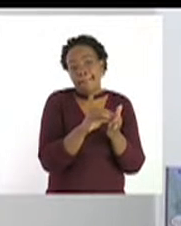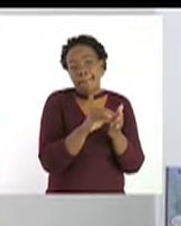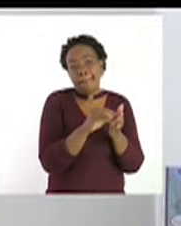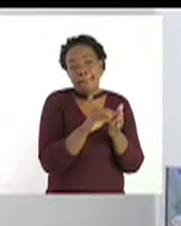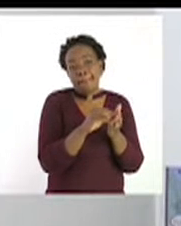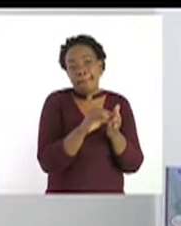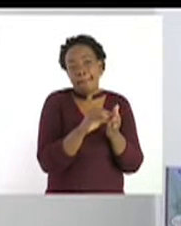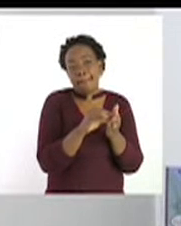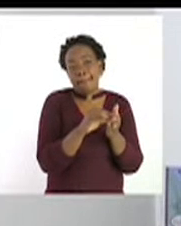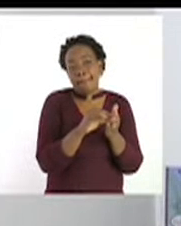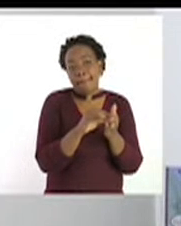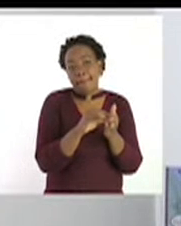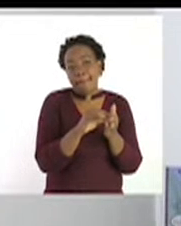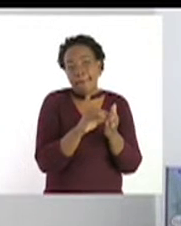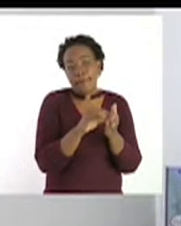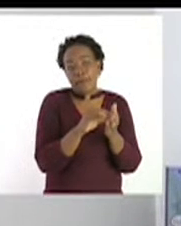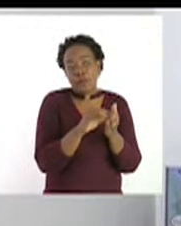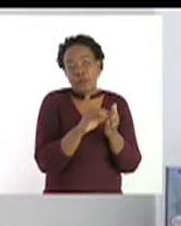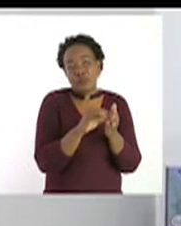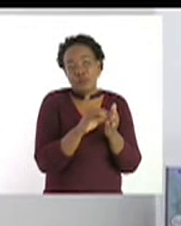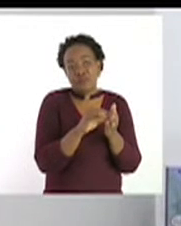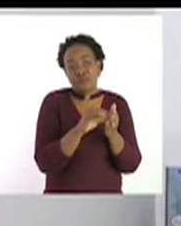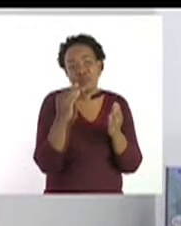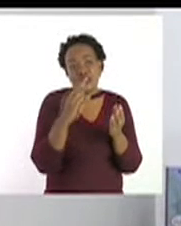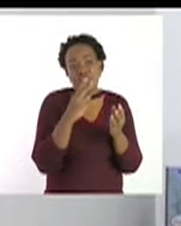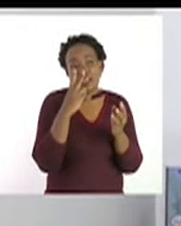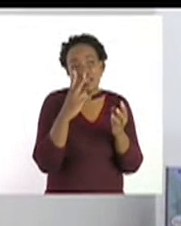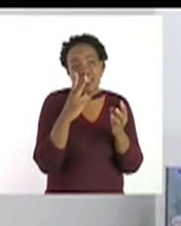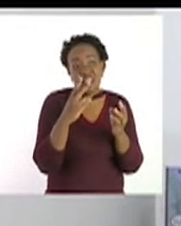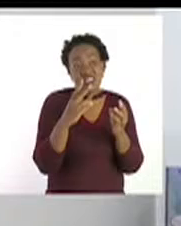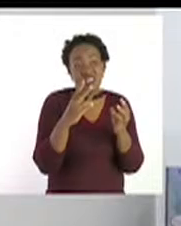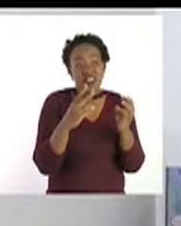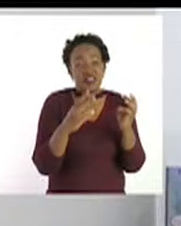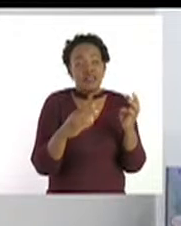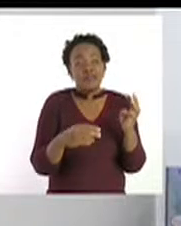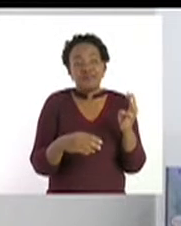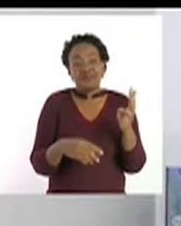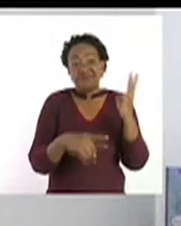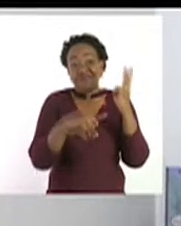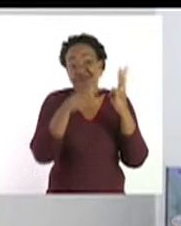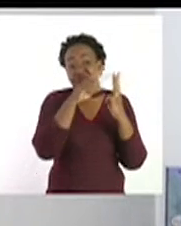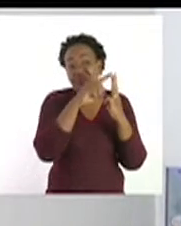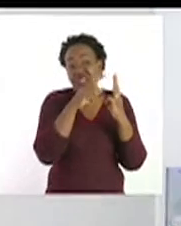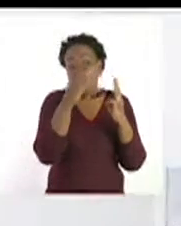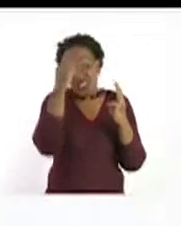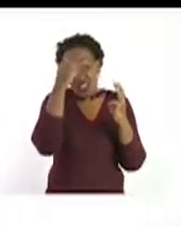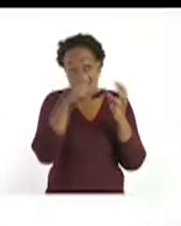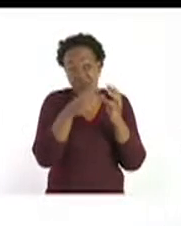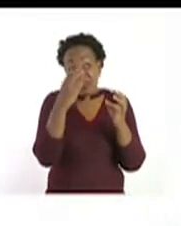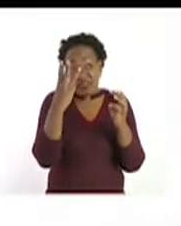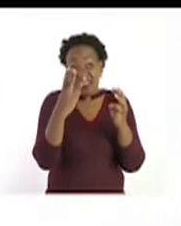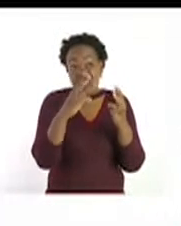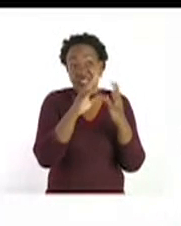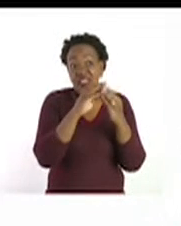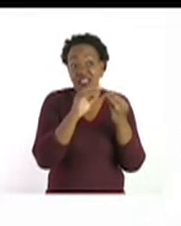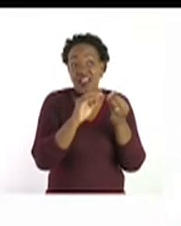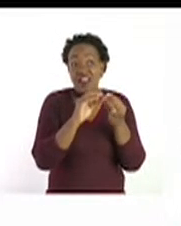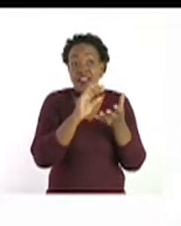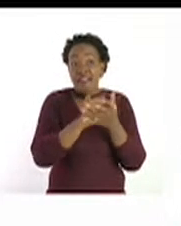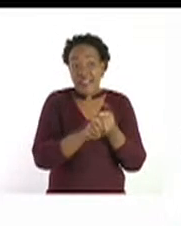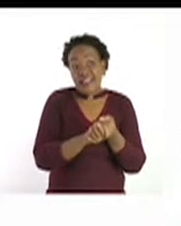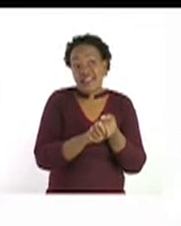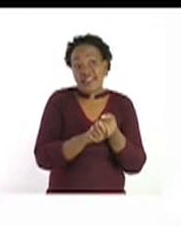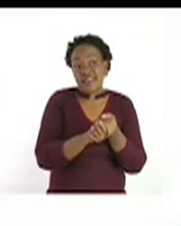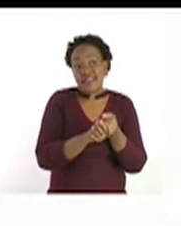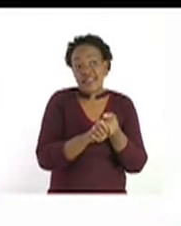Okay. Let's now check our questions. We are going to do number